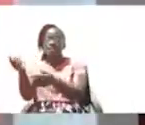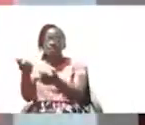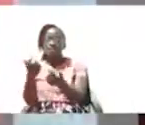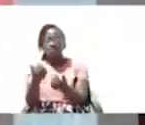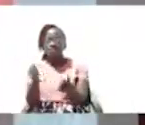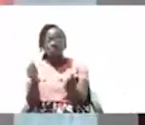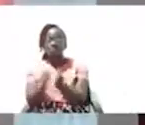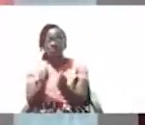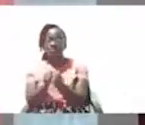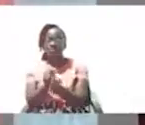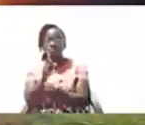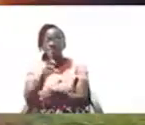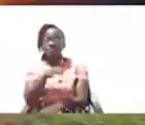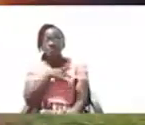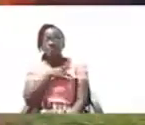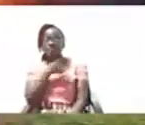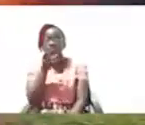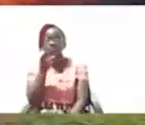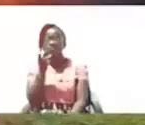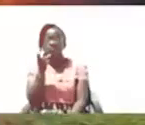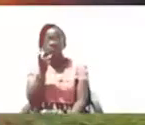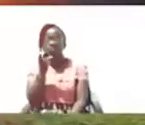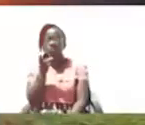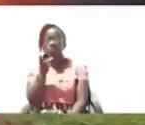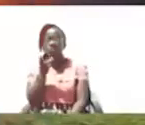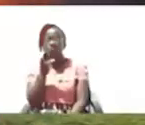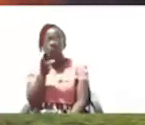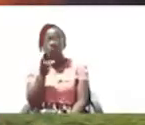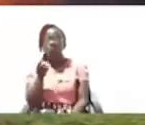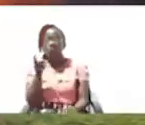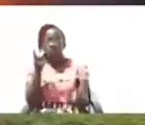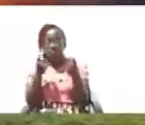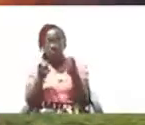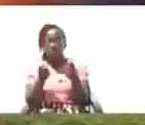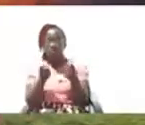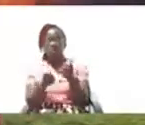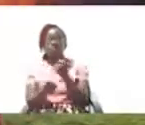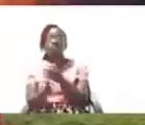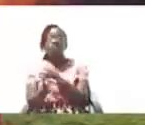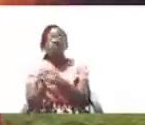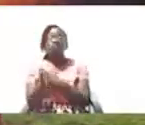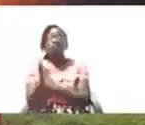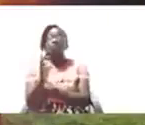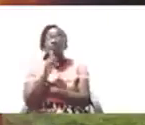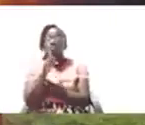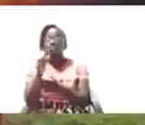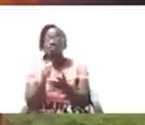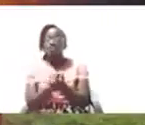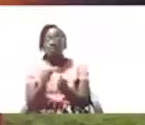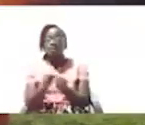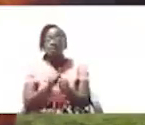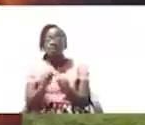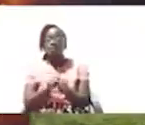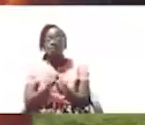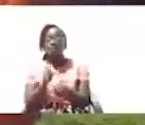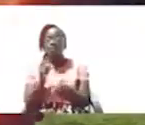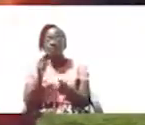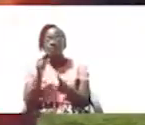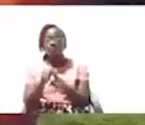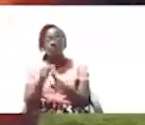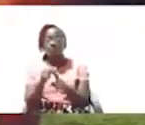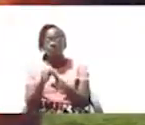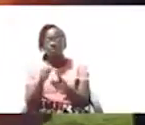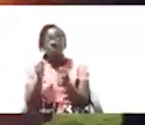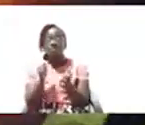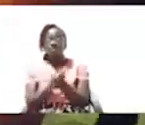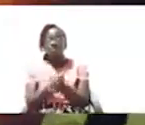Wasramuse. You've been anointed. Asembiera mube kachira or yirabano. Every word you speak to the lost. Odinuhubema.